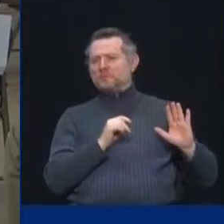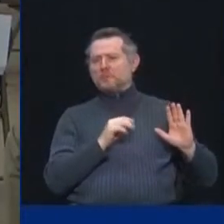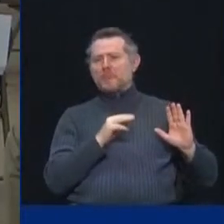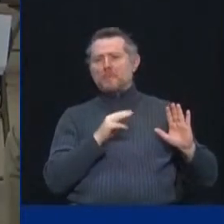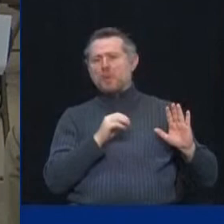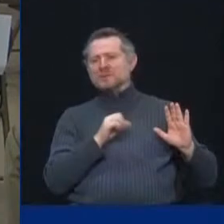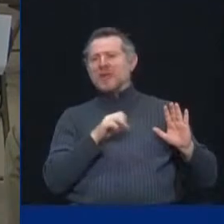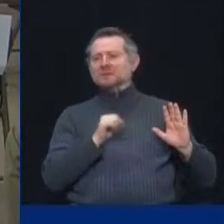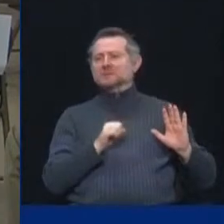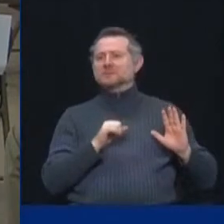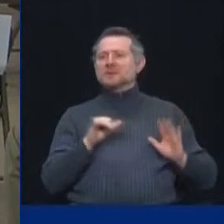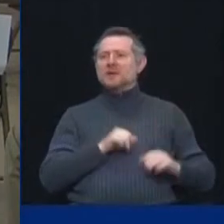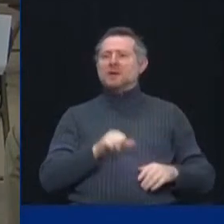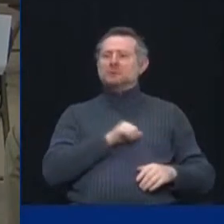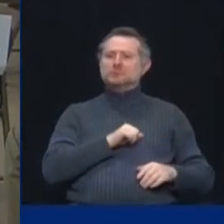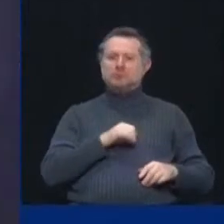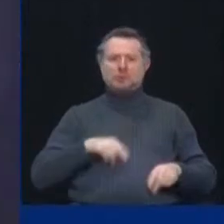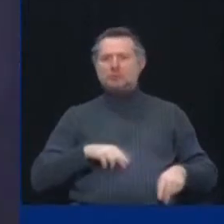Lieber.